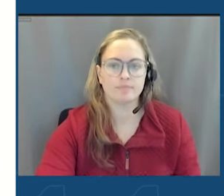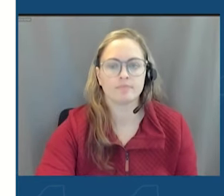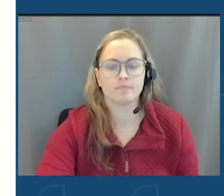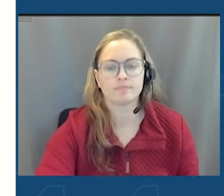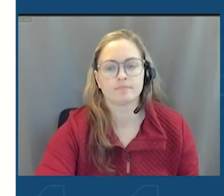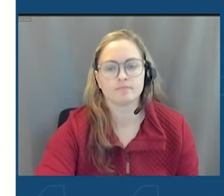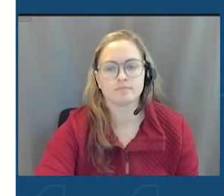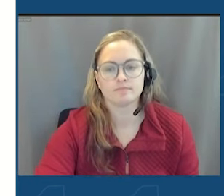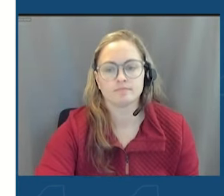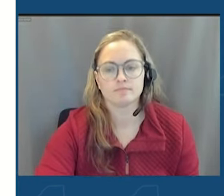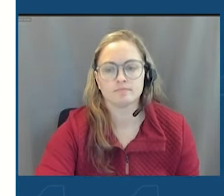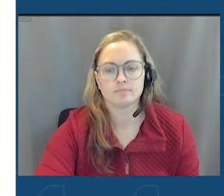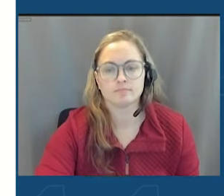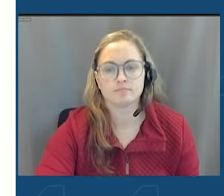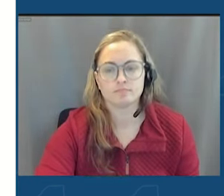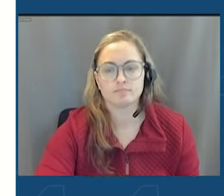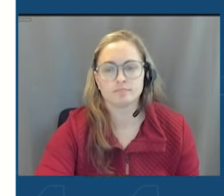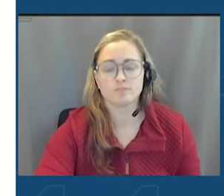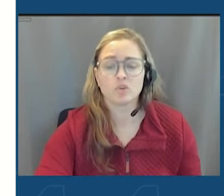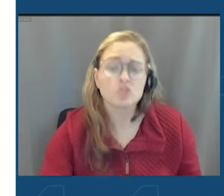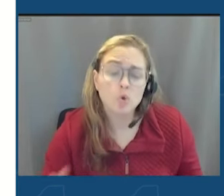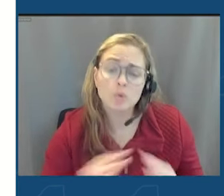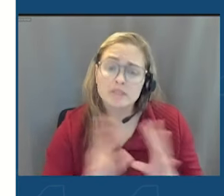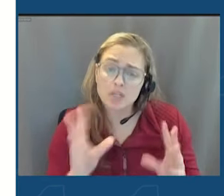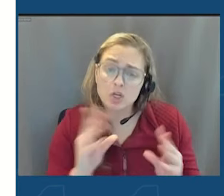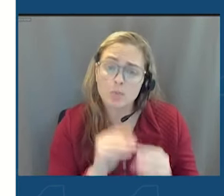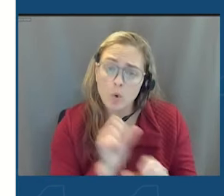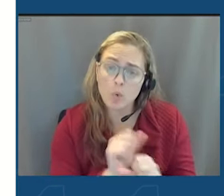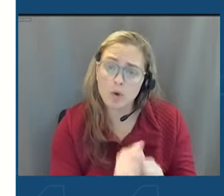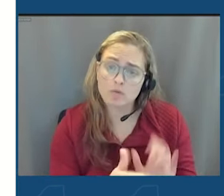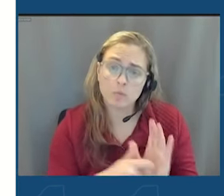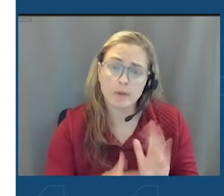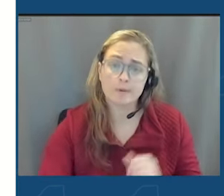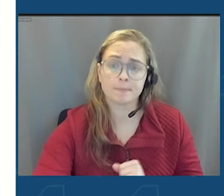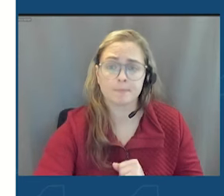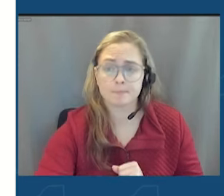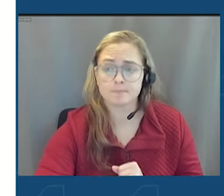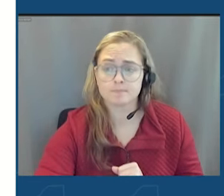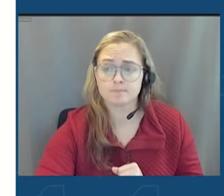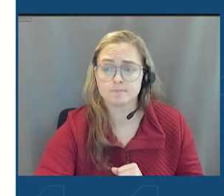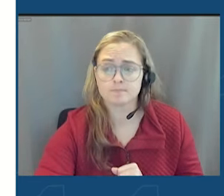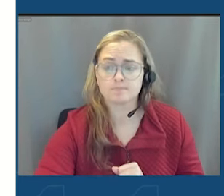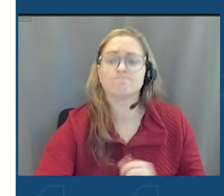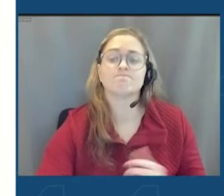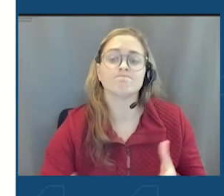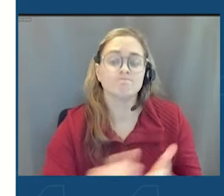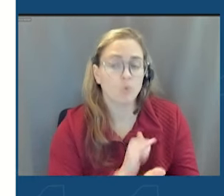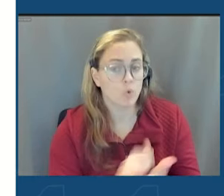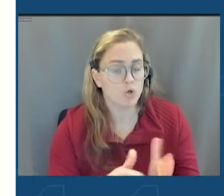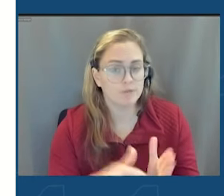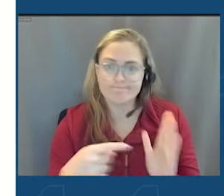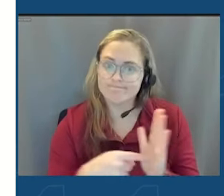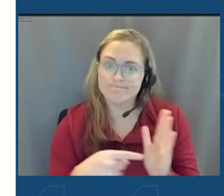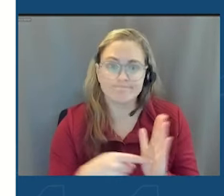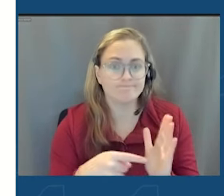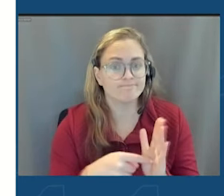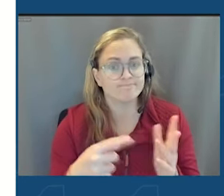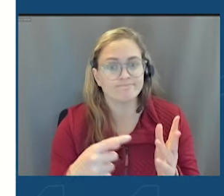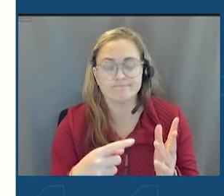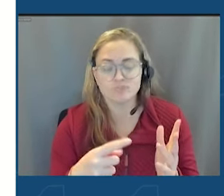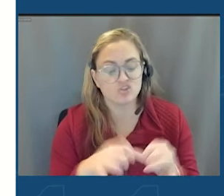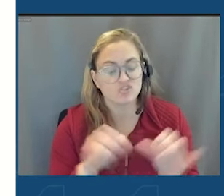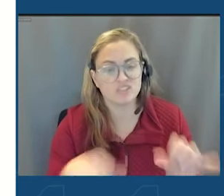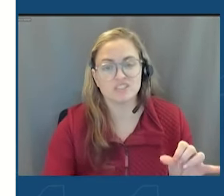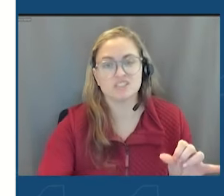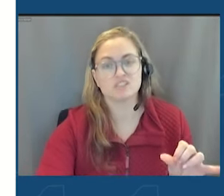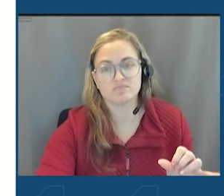So it's clear. There's much more work to do because New Yorkers deserve a criminal justice system that prioritizes both